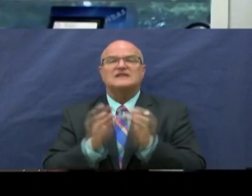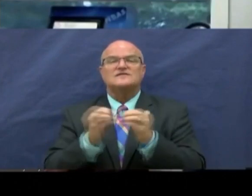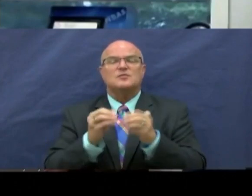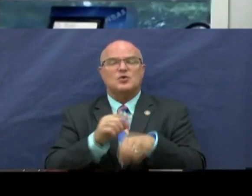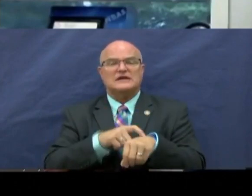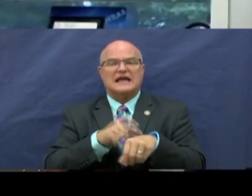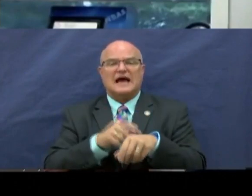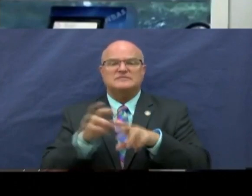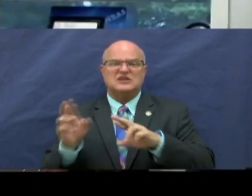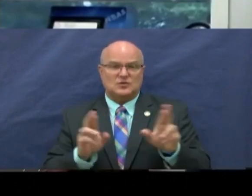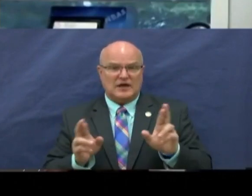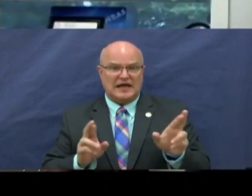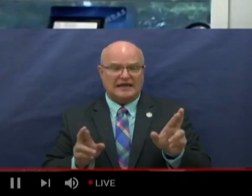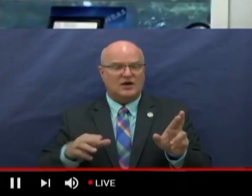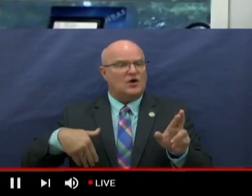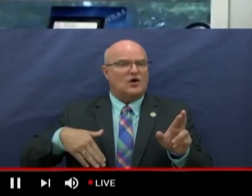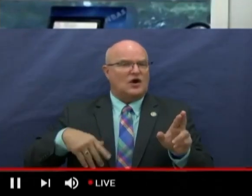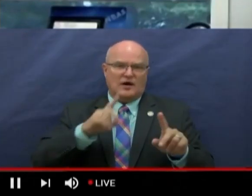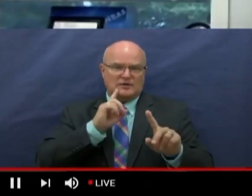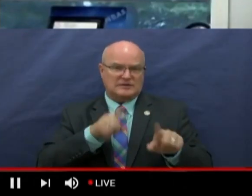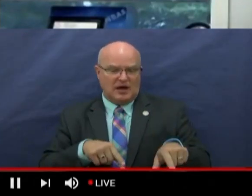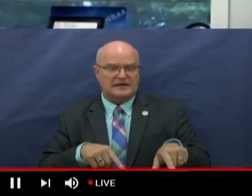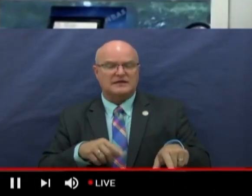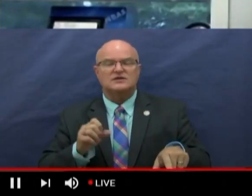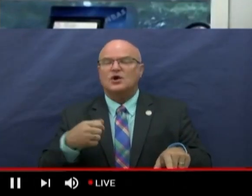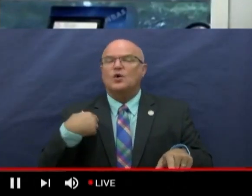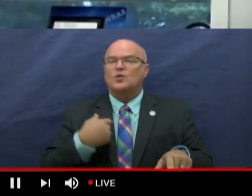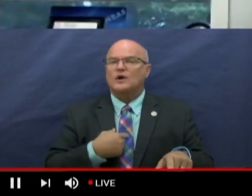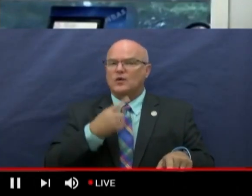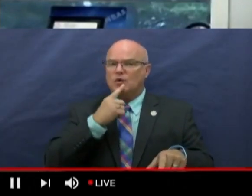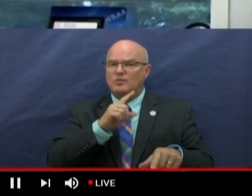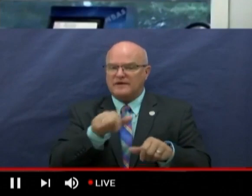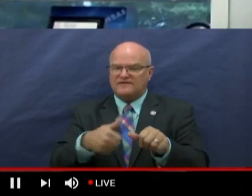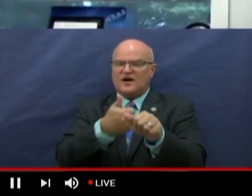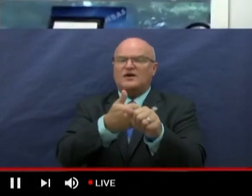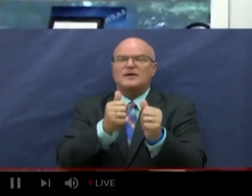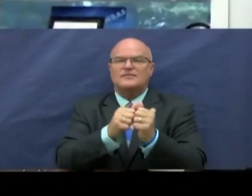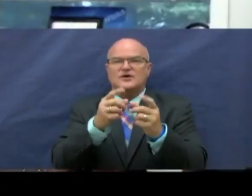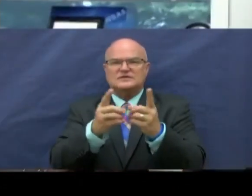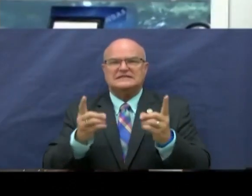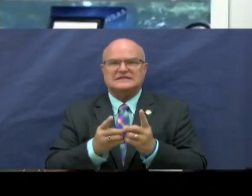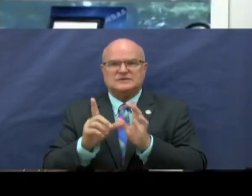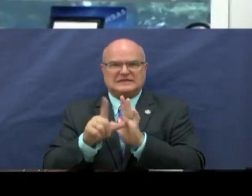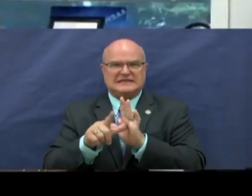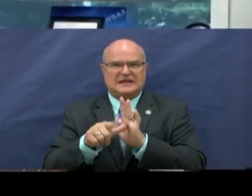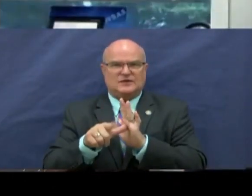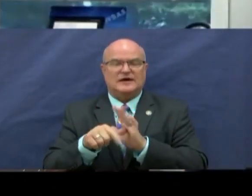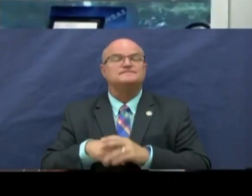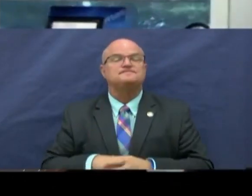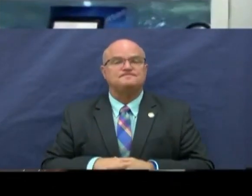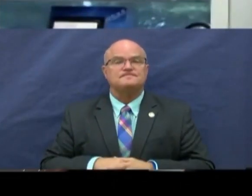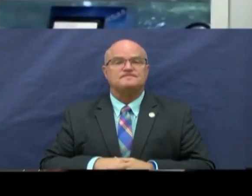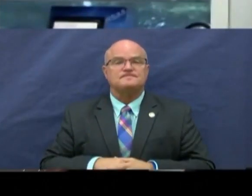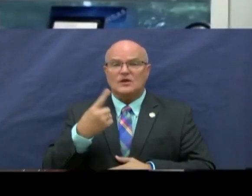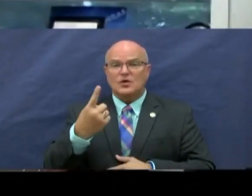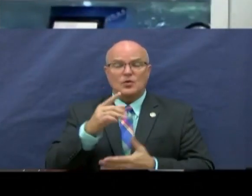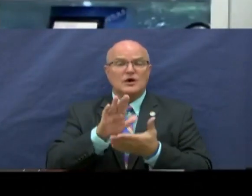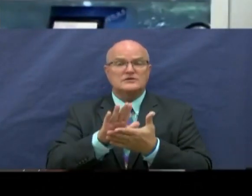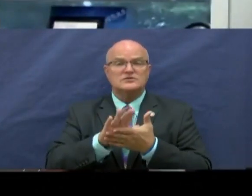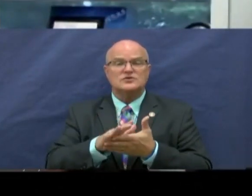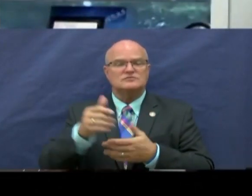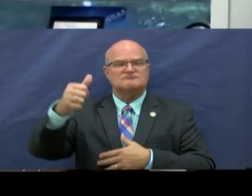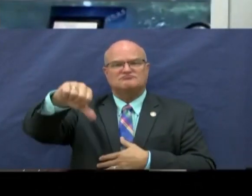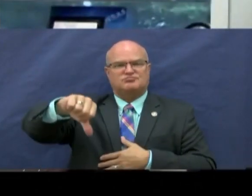time or have not yet responded, so we will be following up with those districts as well. 1 school has